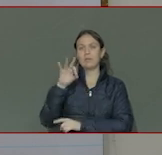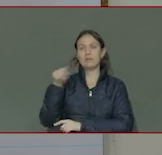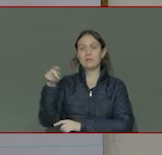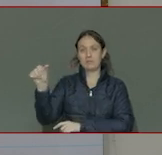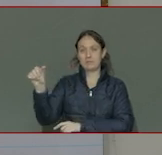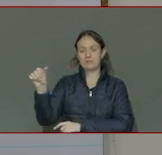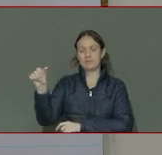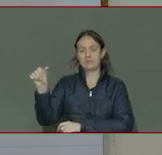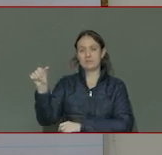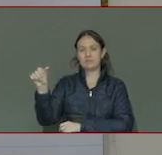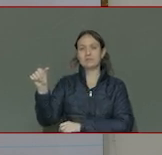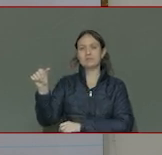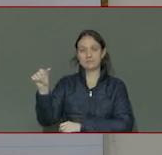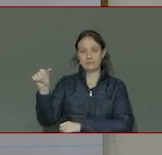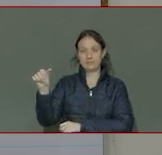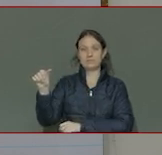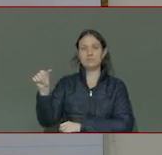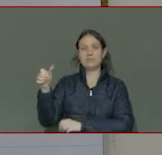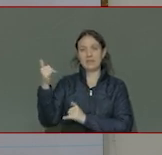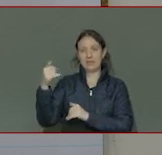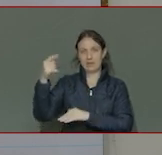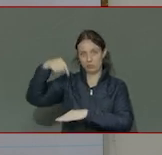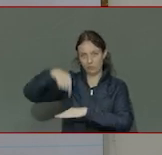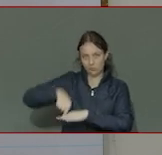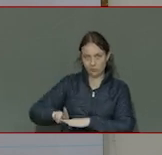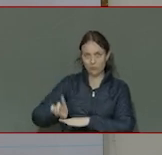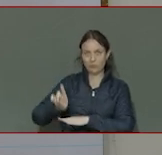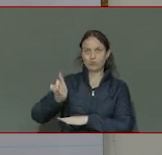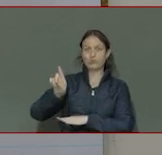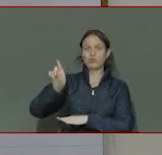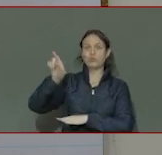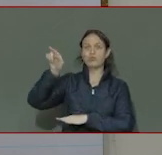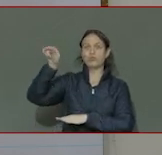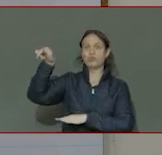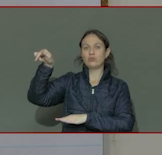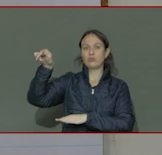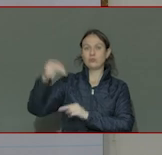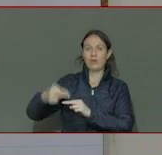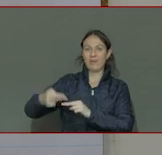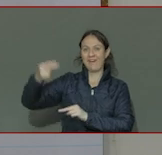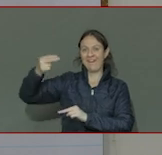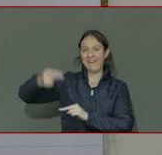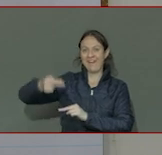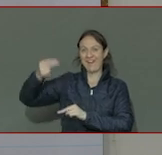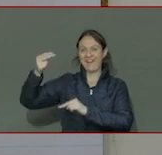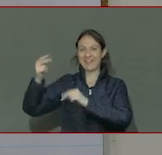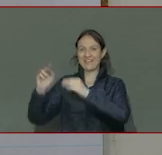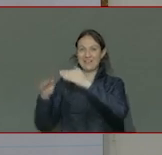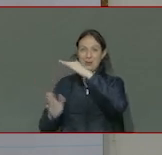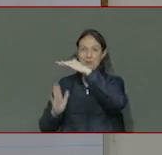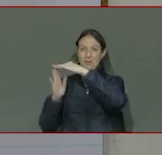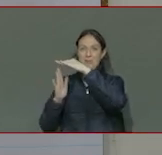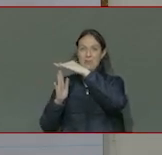3.6, and then when it reaches maximum height, the final velocity equals 0.